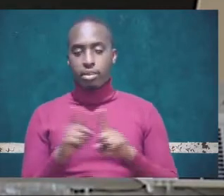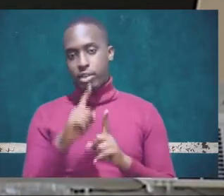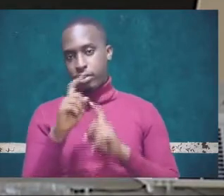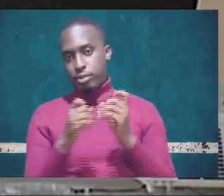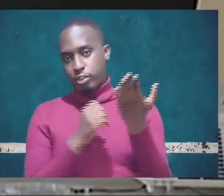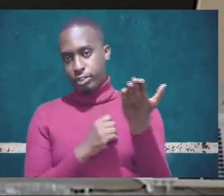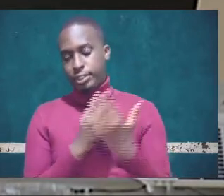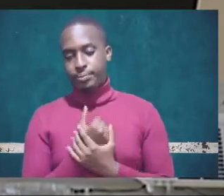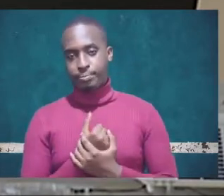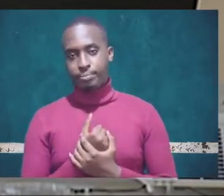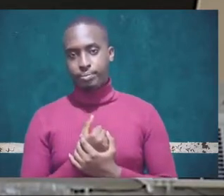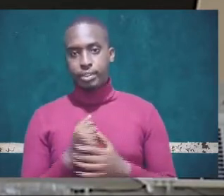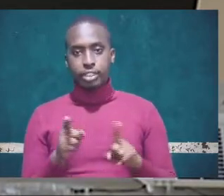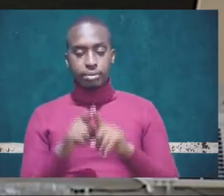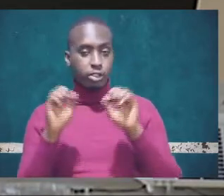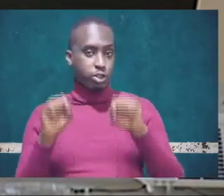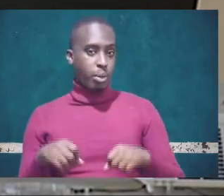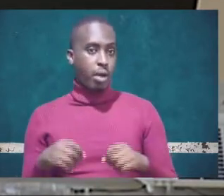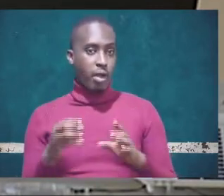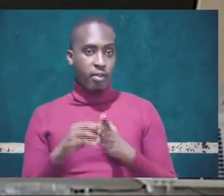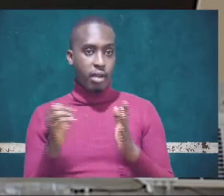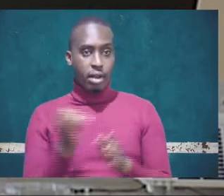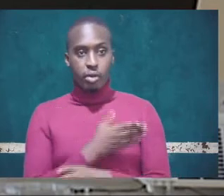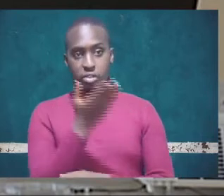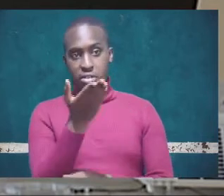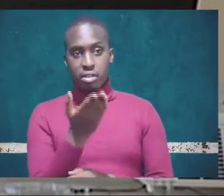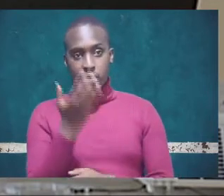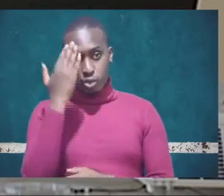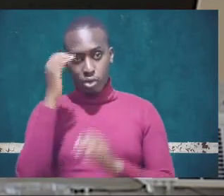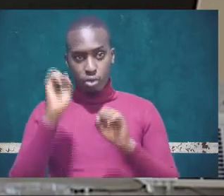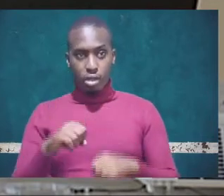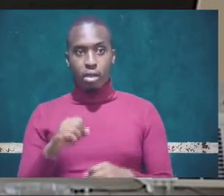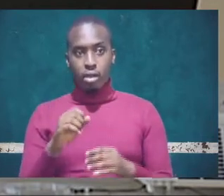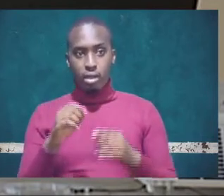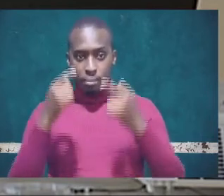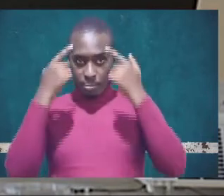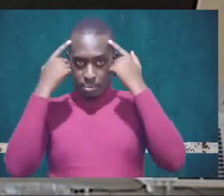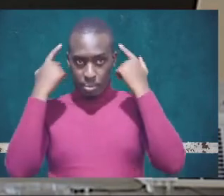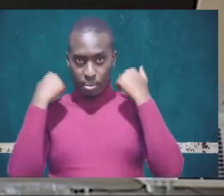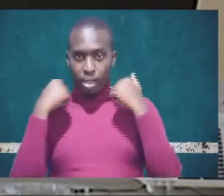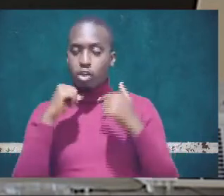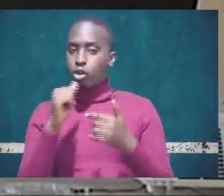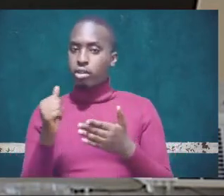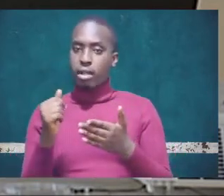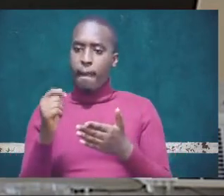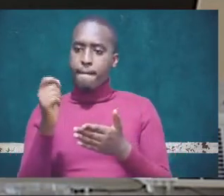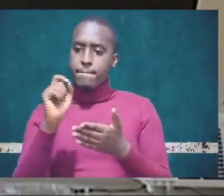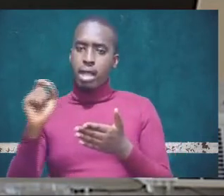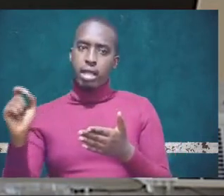one. I can even remove this so that we use a piece of chalk, not marker. It would be